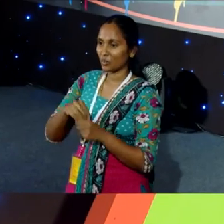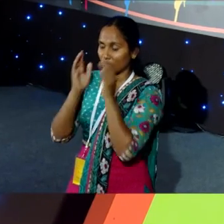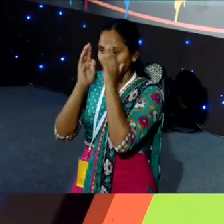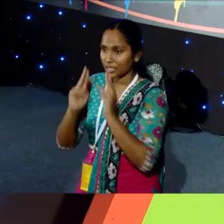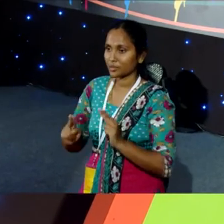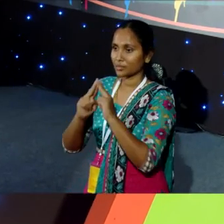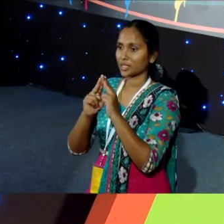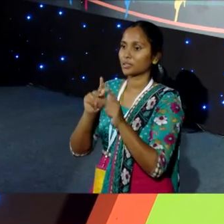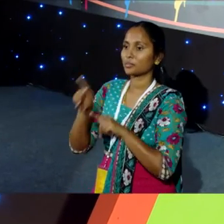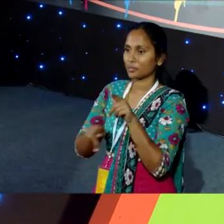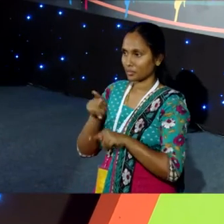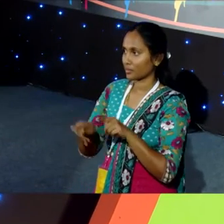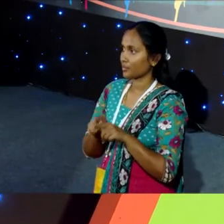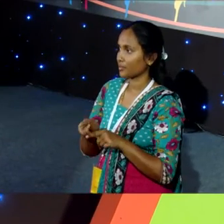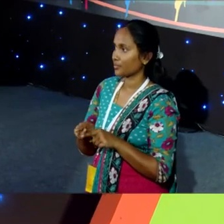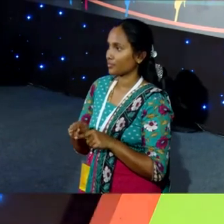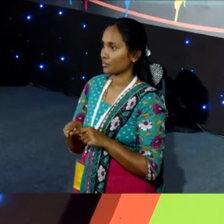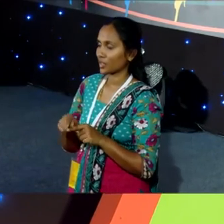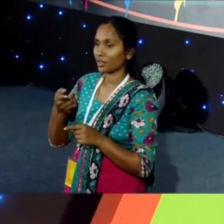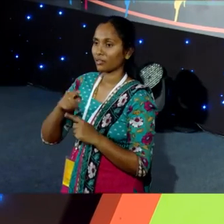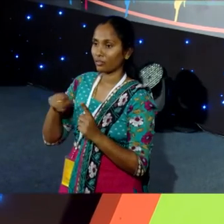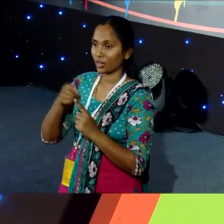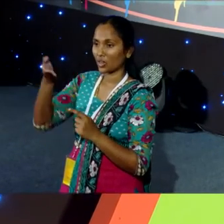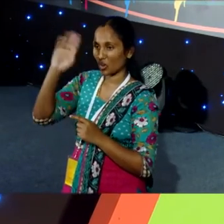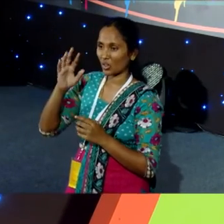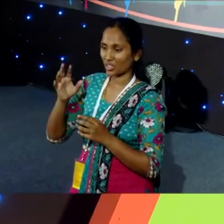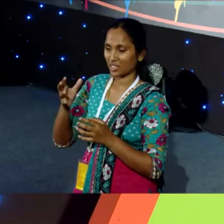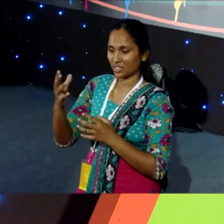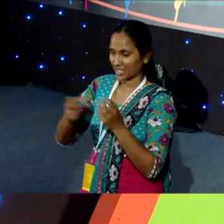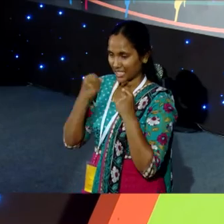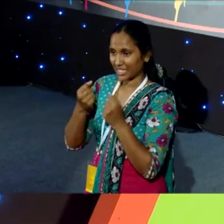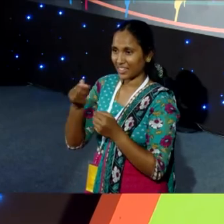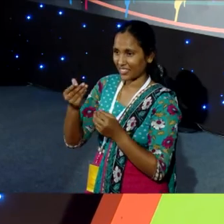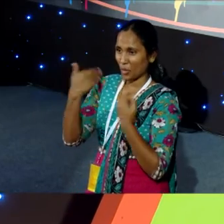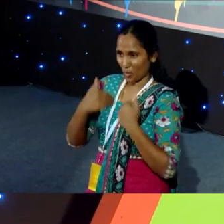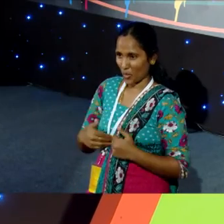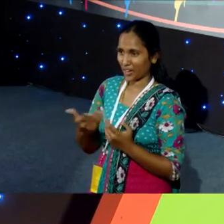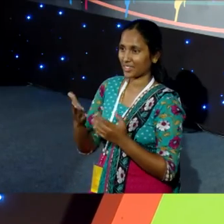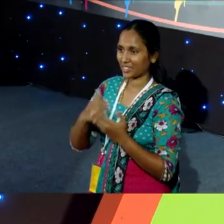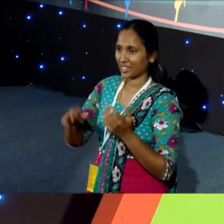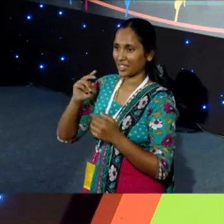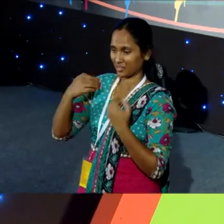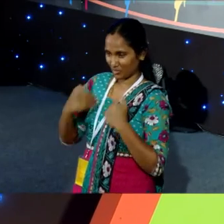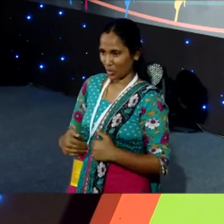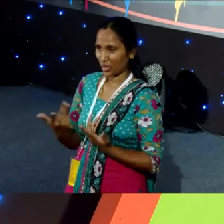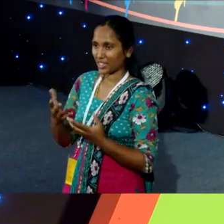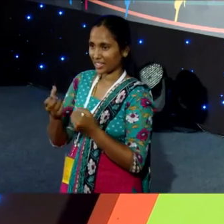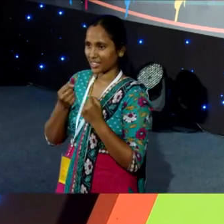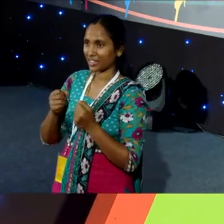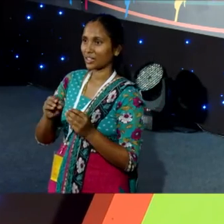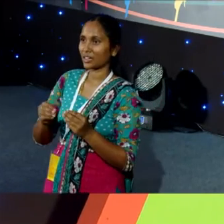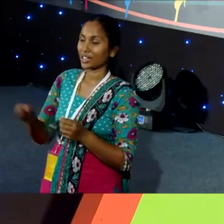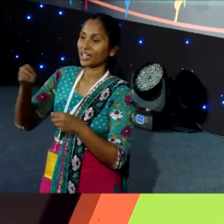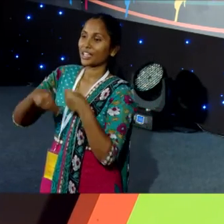people. It's because when God takes away some part of your physicality, he puts in